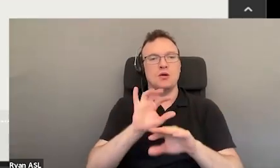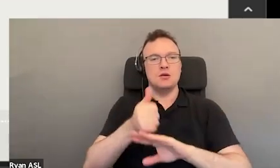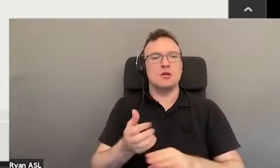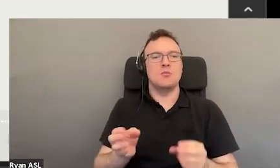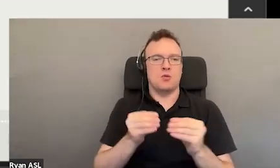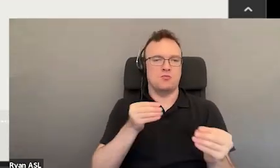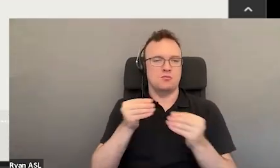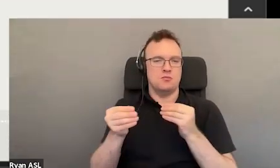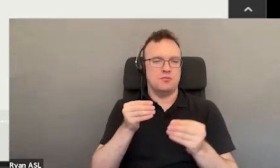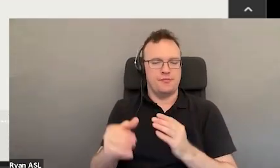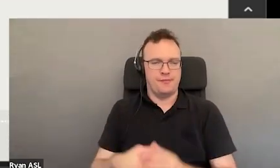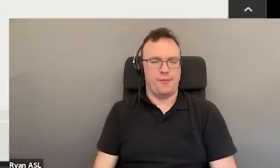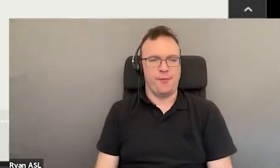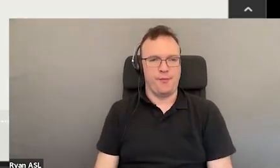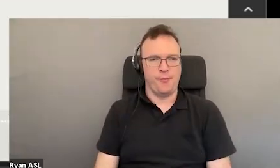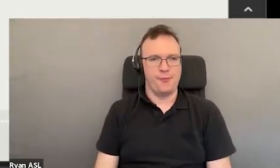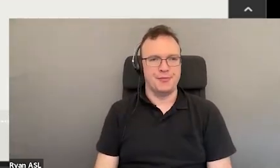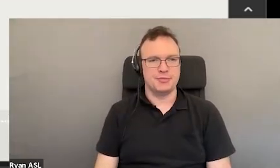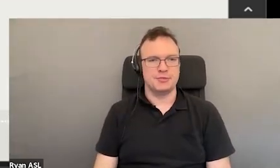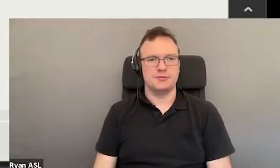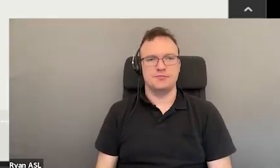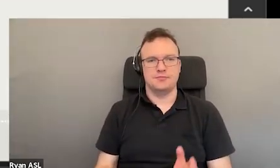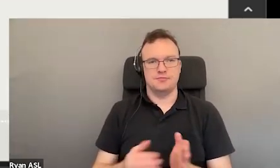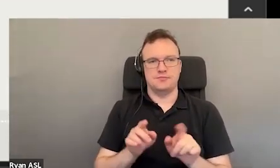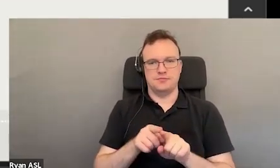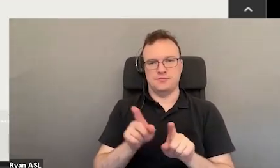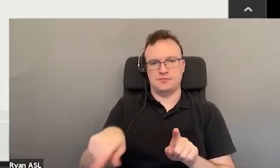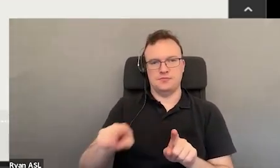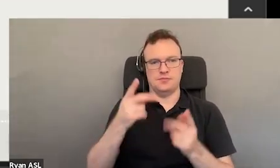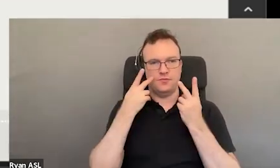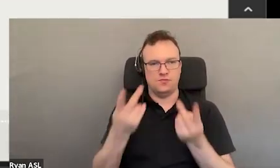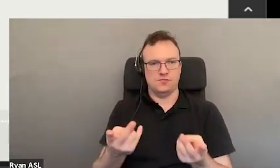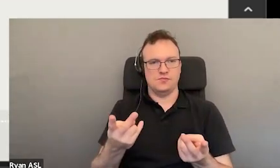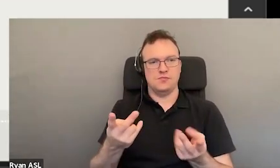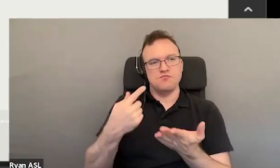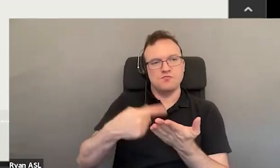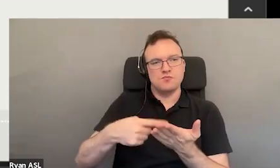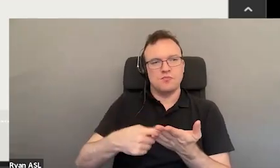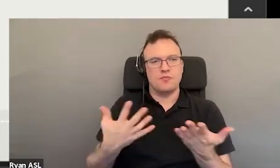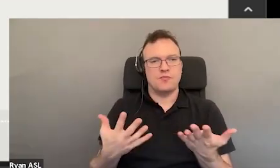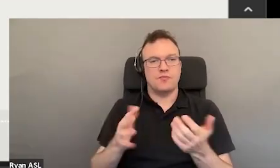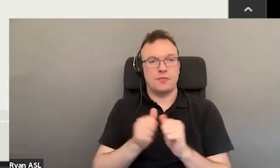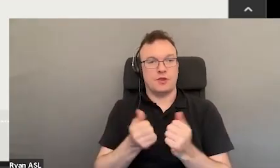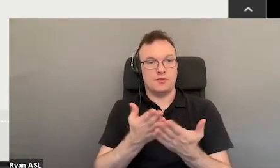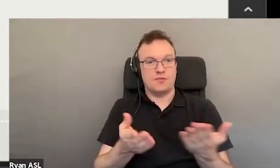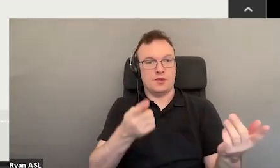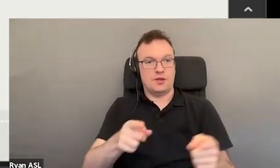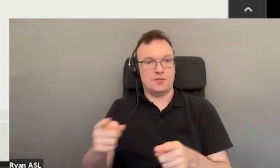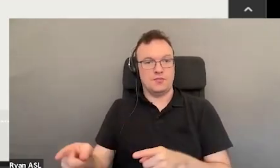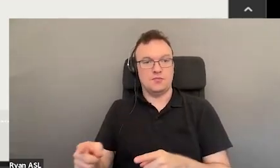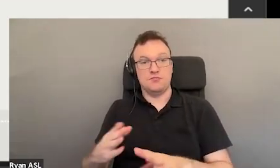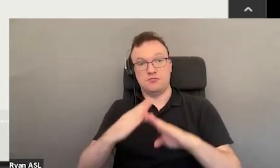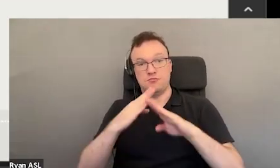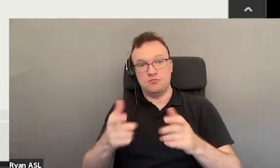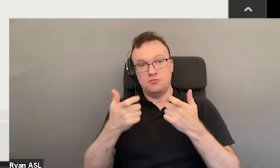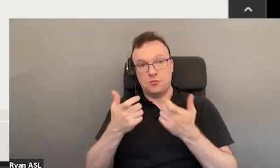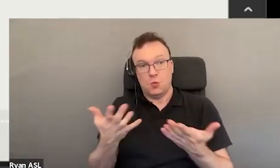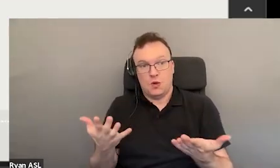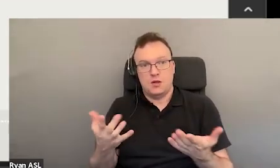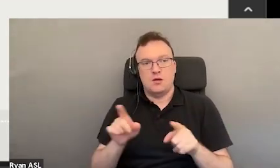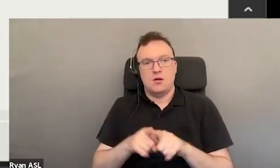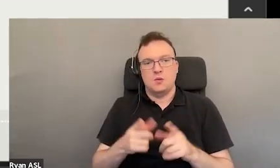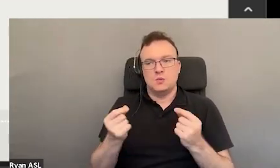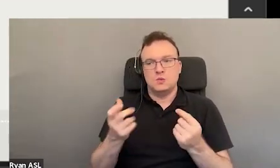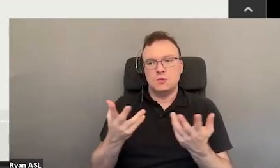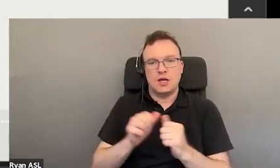flexible. So again, as you can see, we're talking about sort of the way things are, the barriers that exist, what we need to do